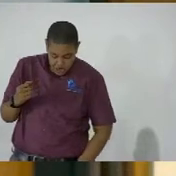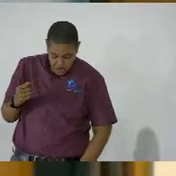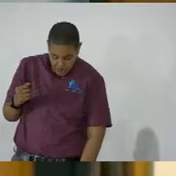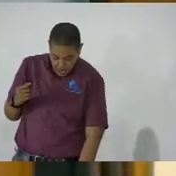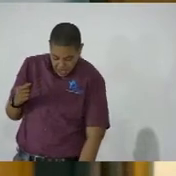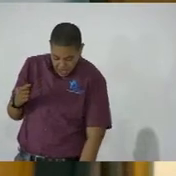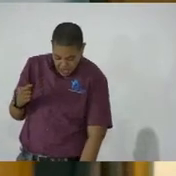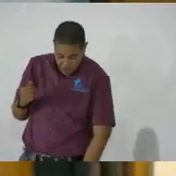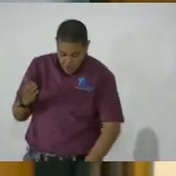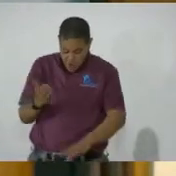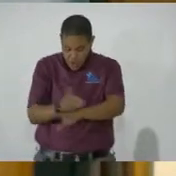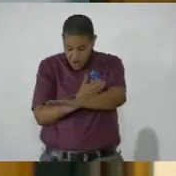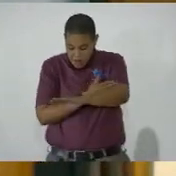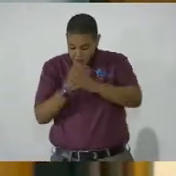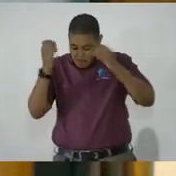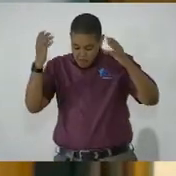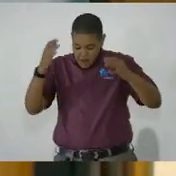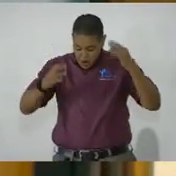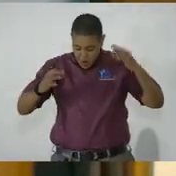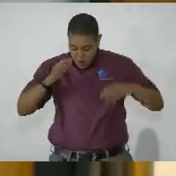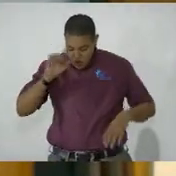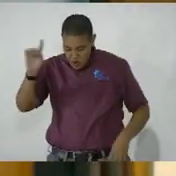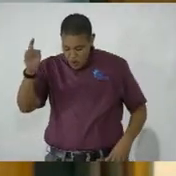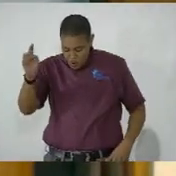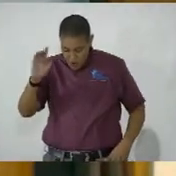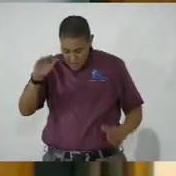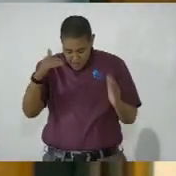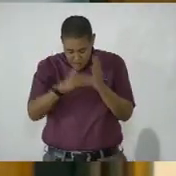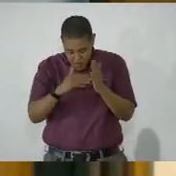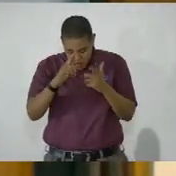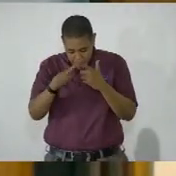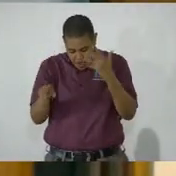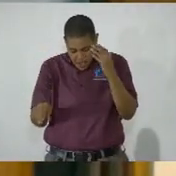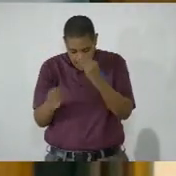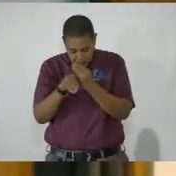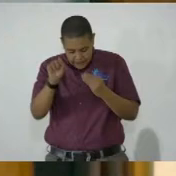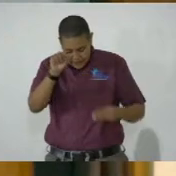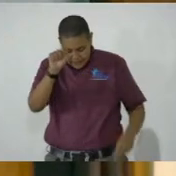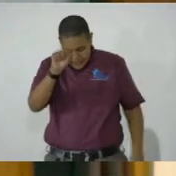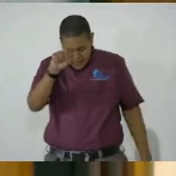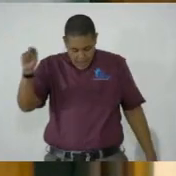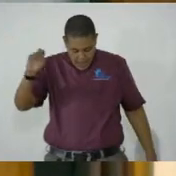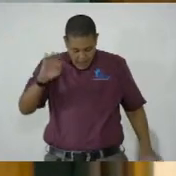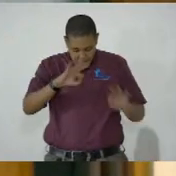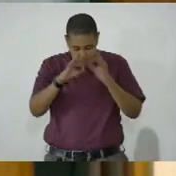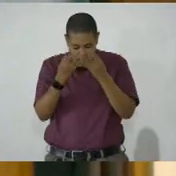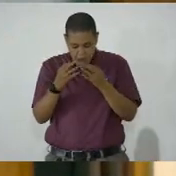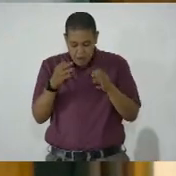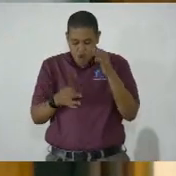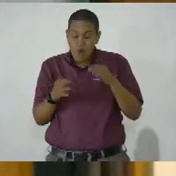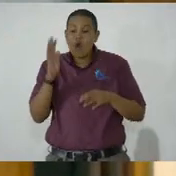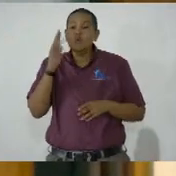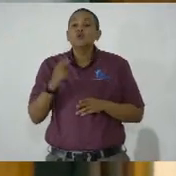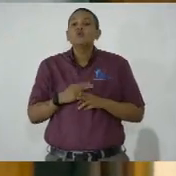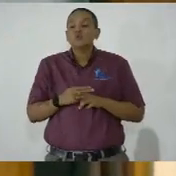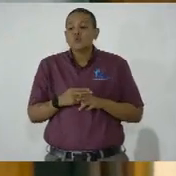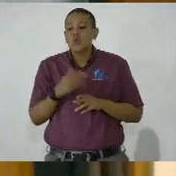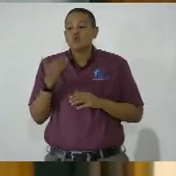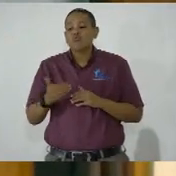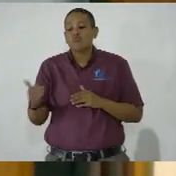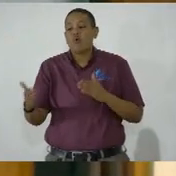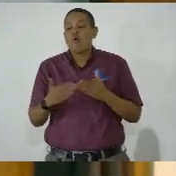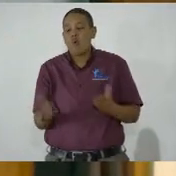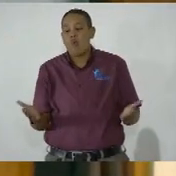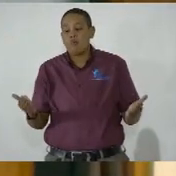improve a number of courts, not only Manchester, but also the St. Anne Family Court, which will shortly, Madam Speaker, be